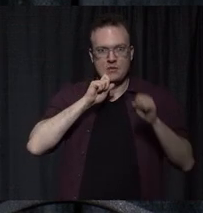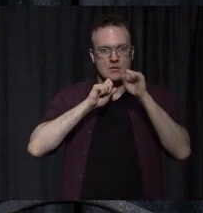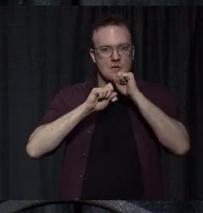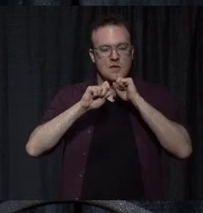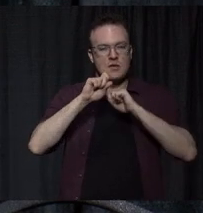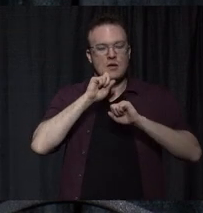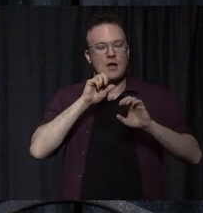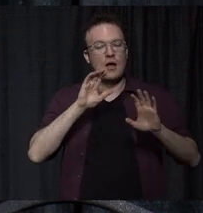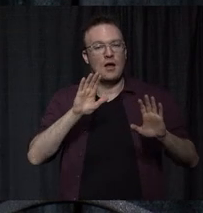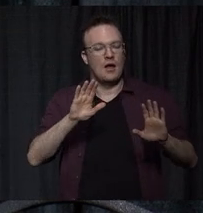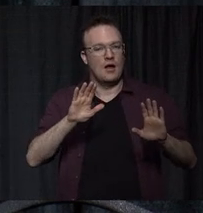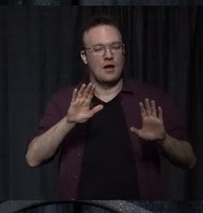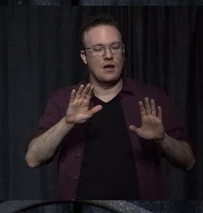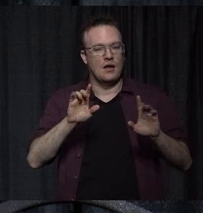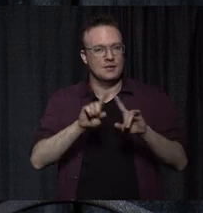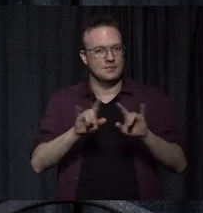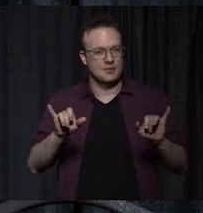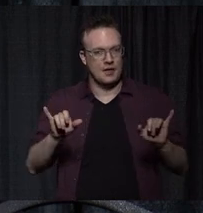I'm also